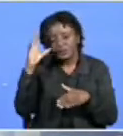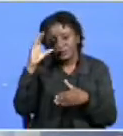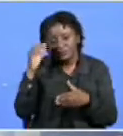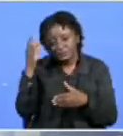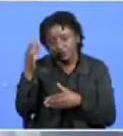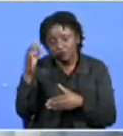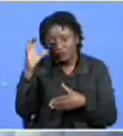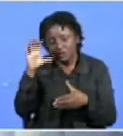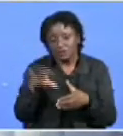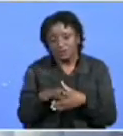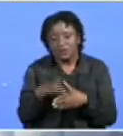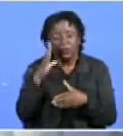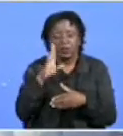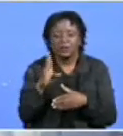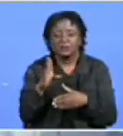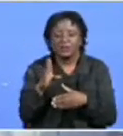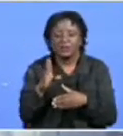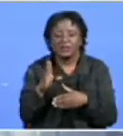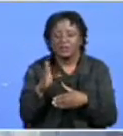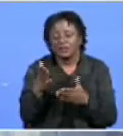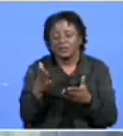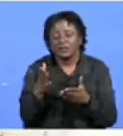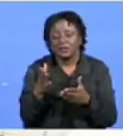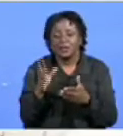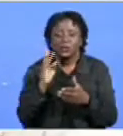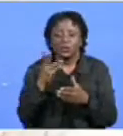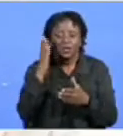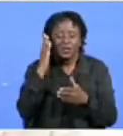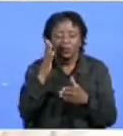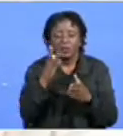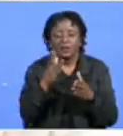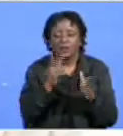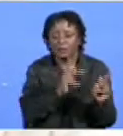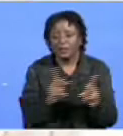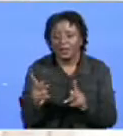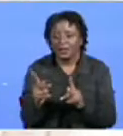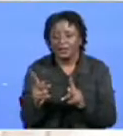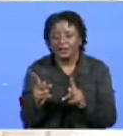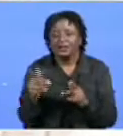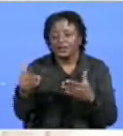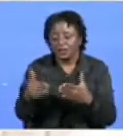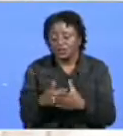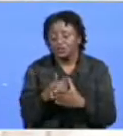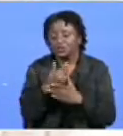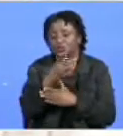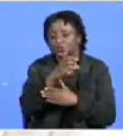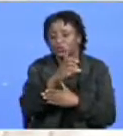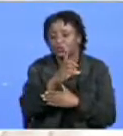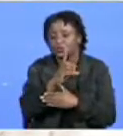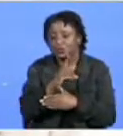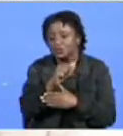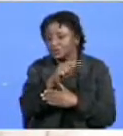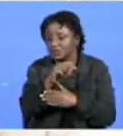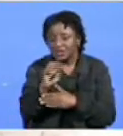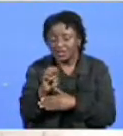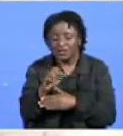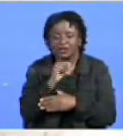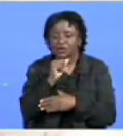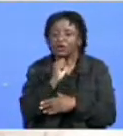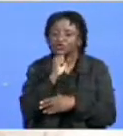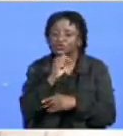planning to have or set a new date? We're gonna plan to set a new date. Not sure when as yet,